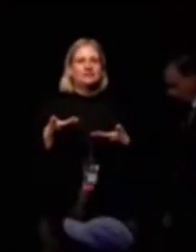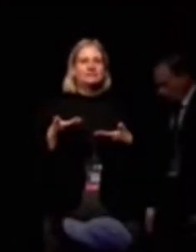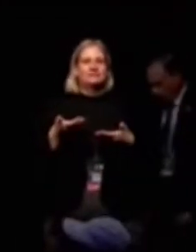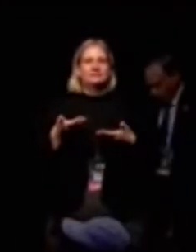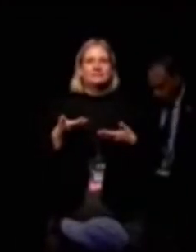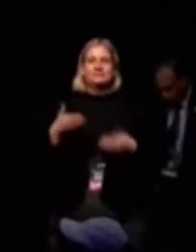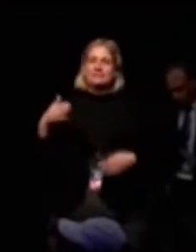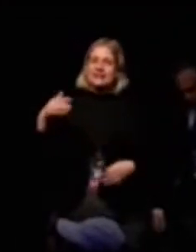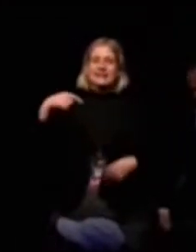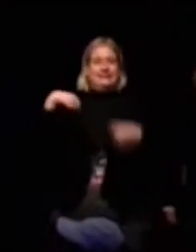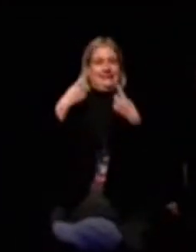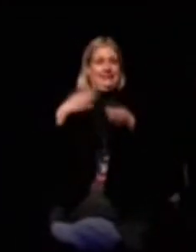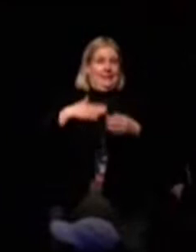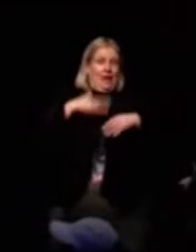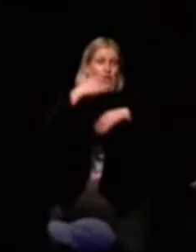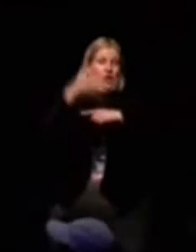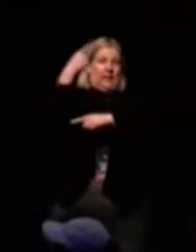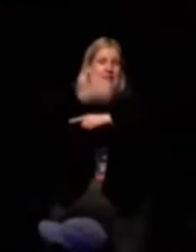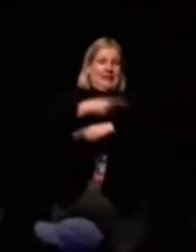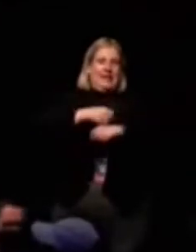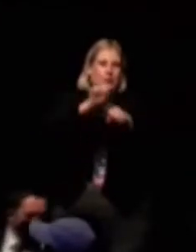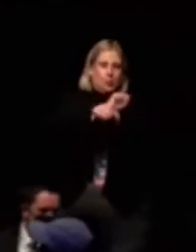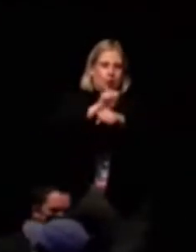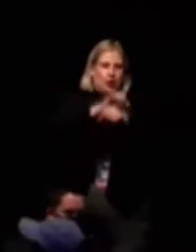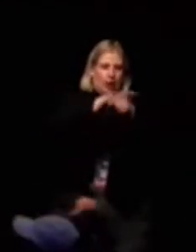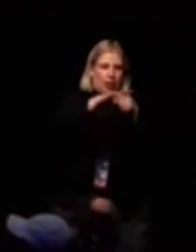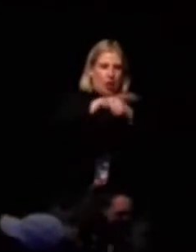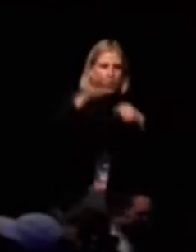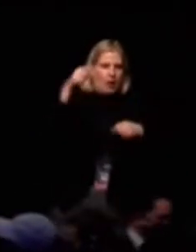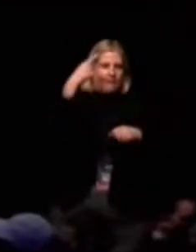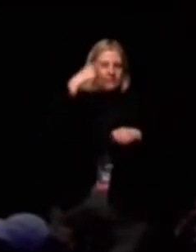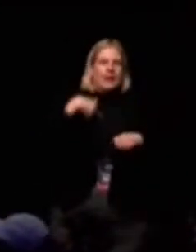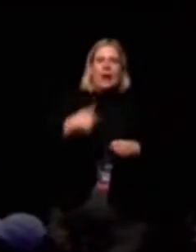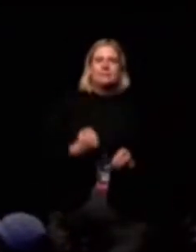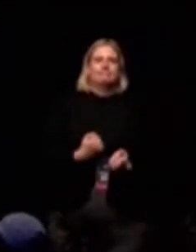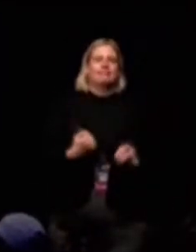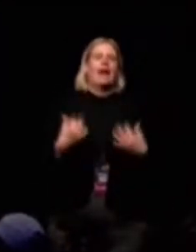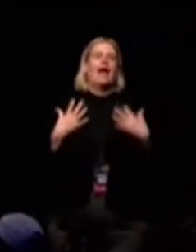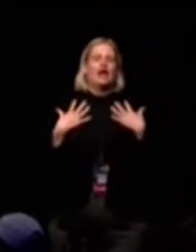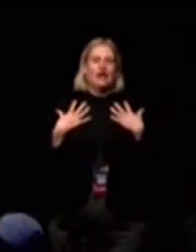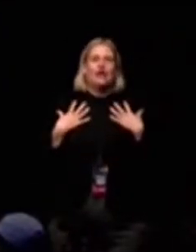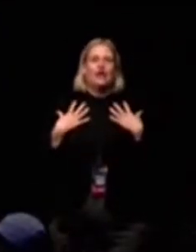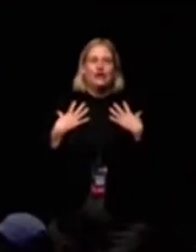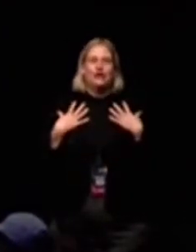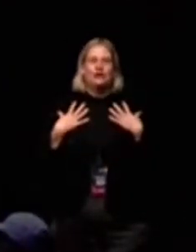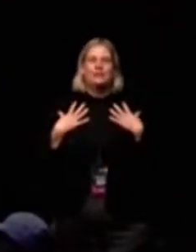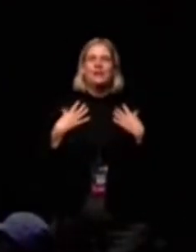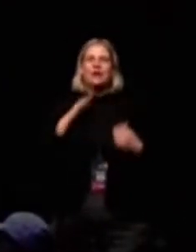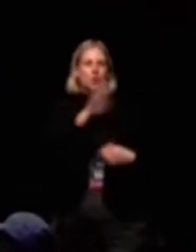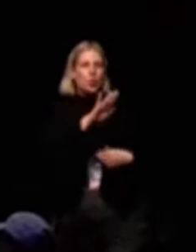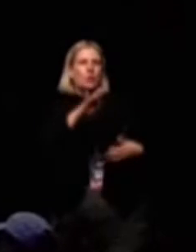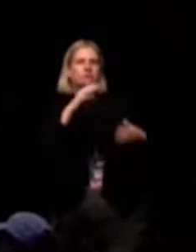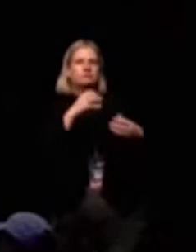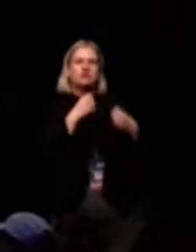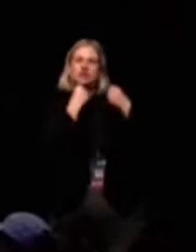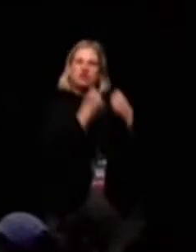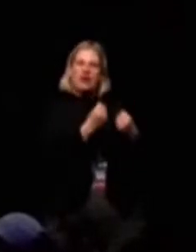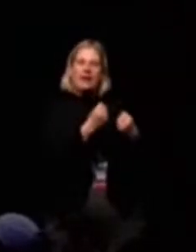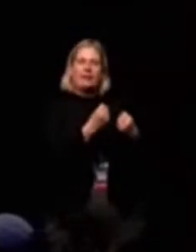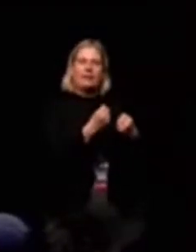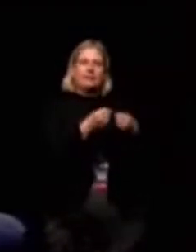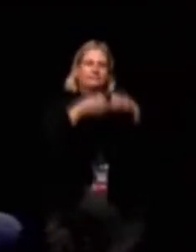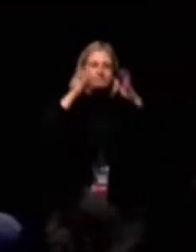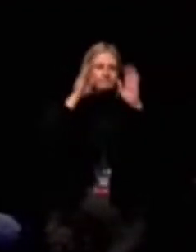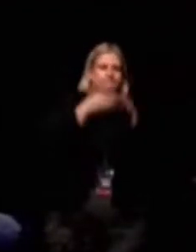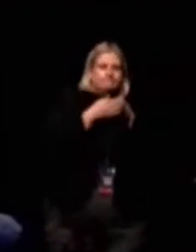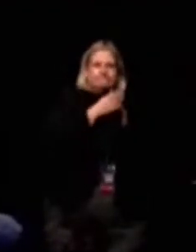my very early days in local government, I've been so inspired by your strength and your tenacity